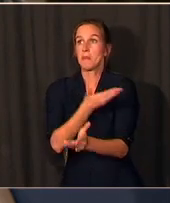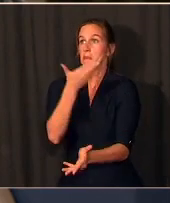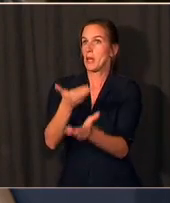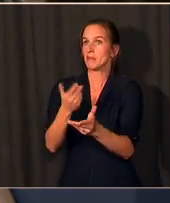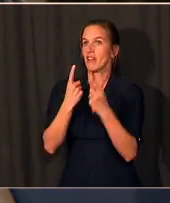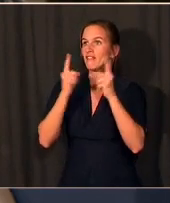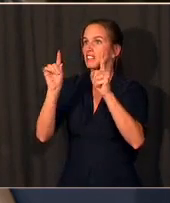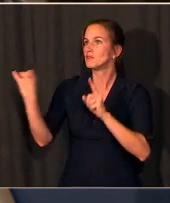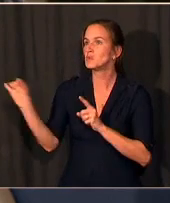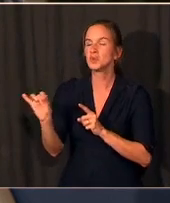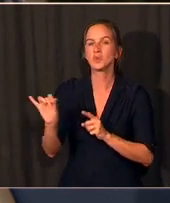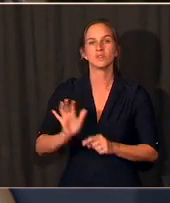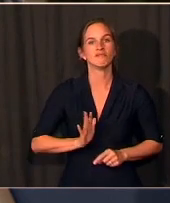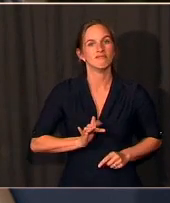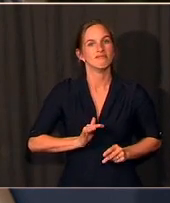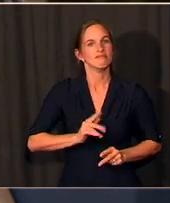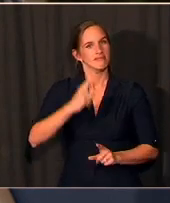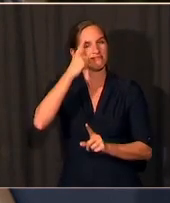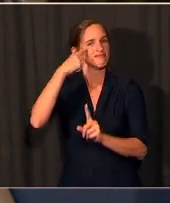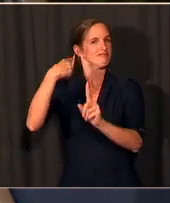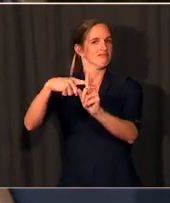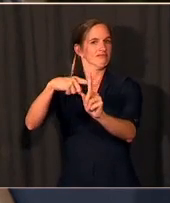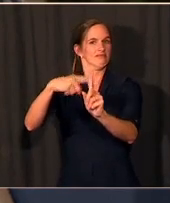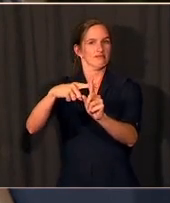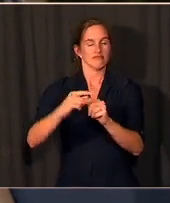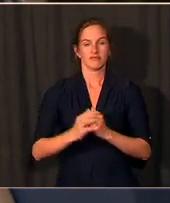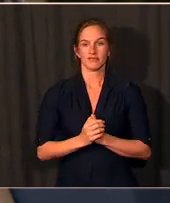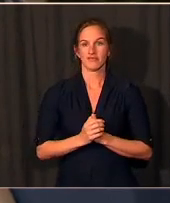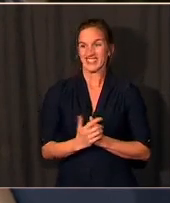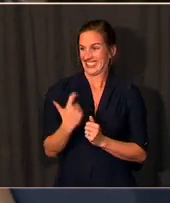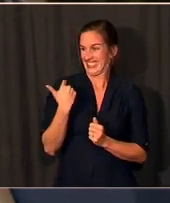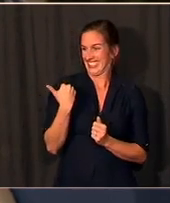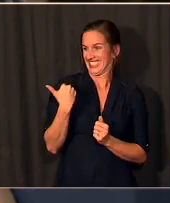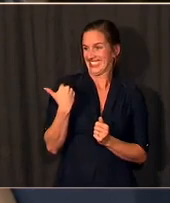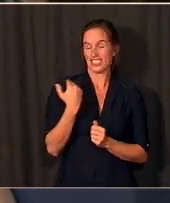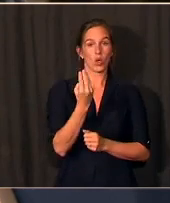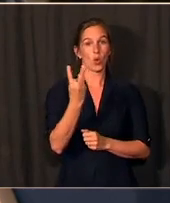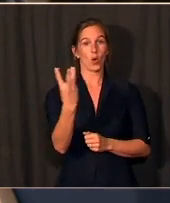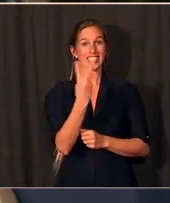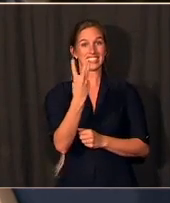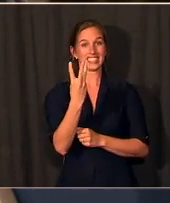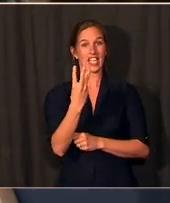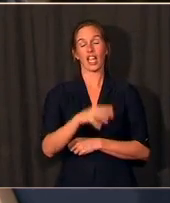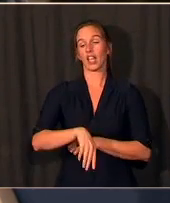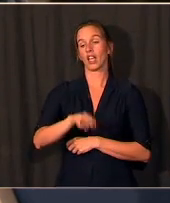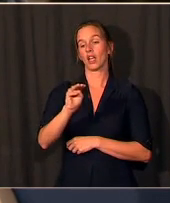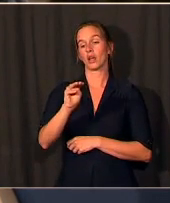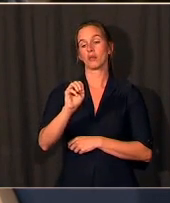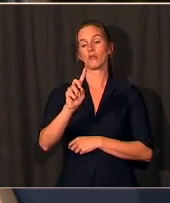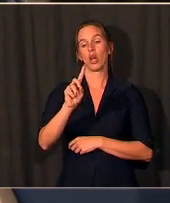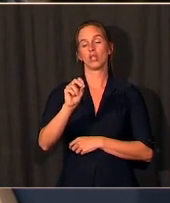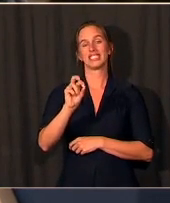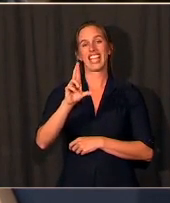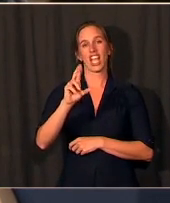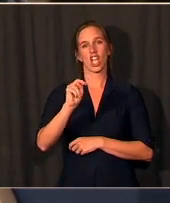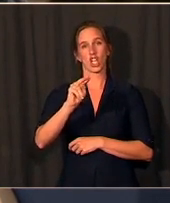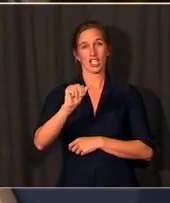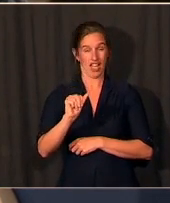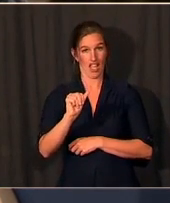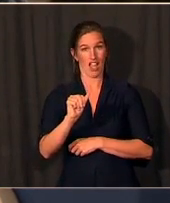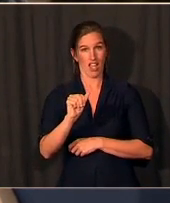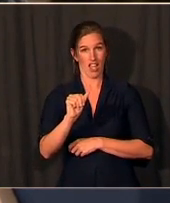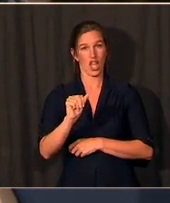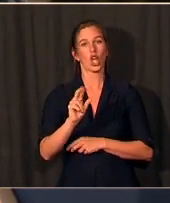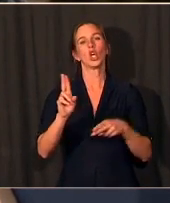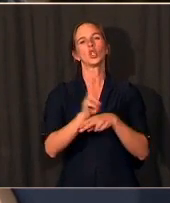effective. On Wednesday, the same week, just this Wednesday, Moderna, the other company with the vaccine using similar